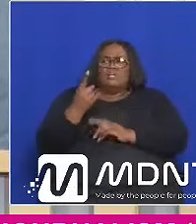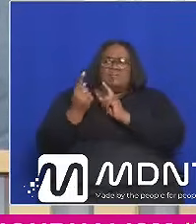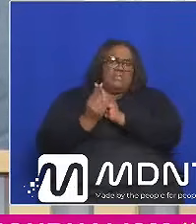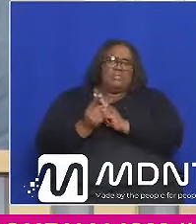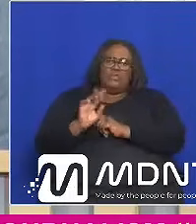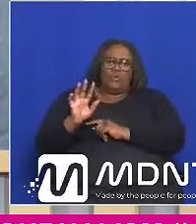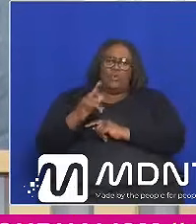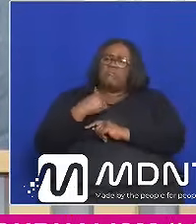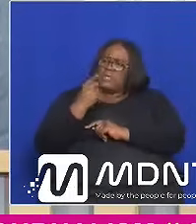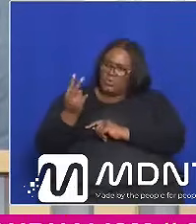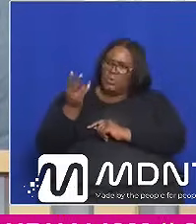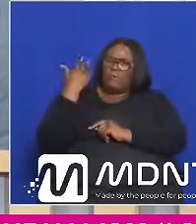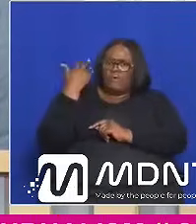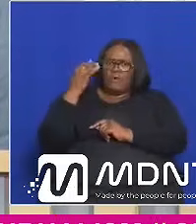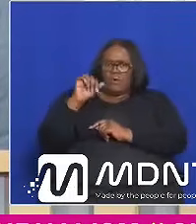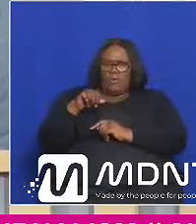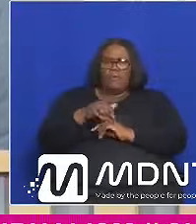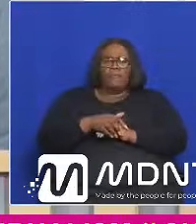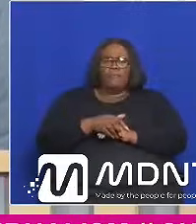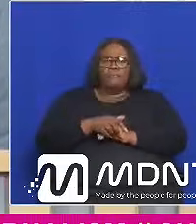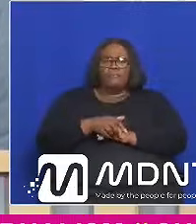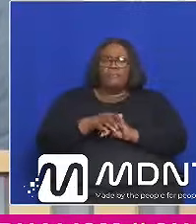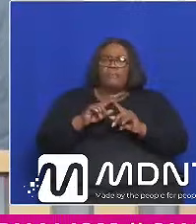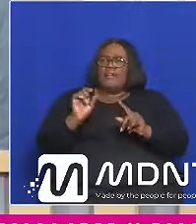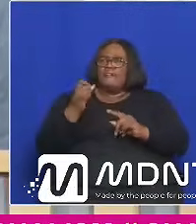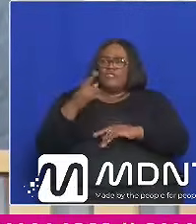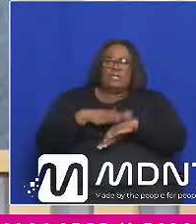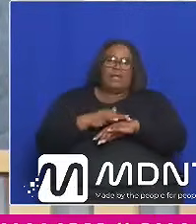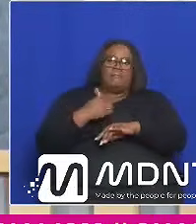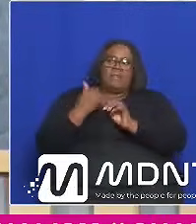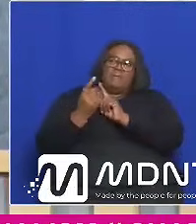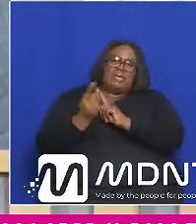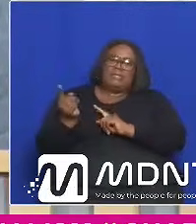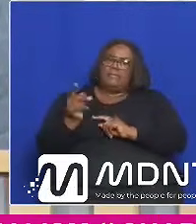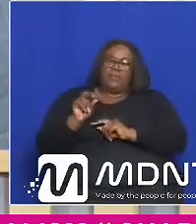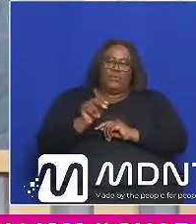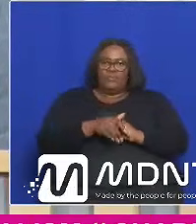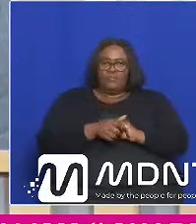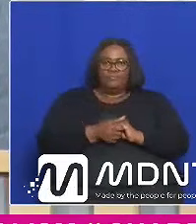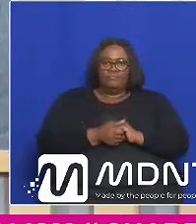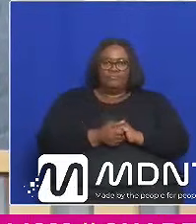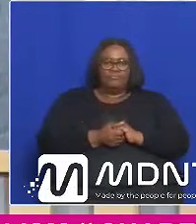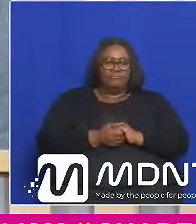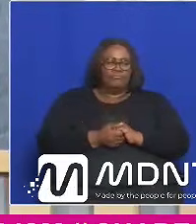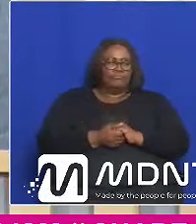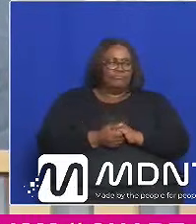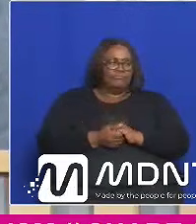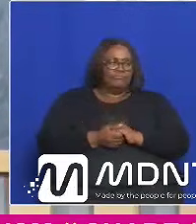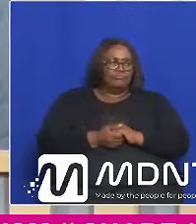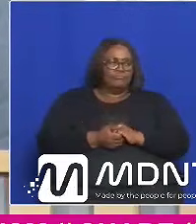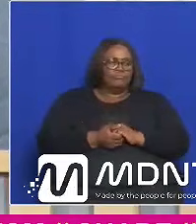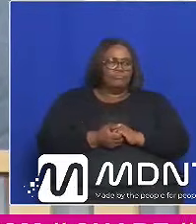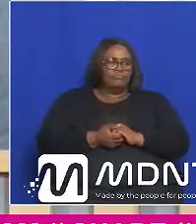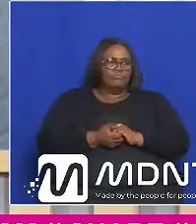but it's not the first encounter that I met him, but it's the first encounter that I've been